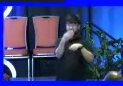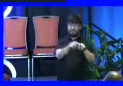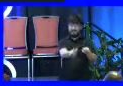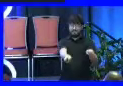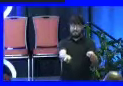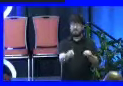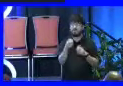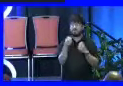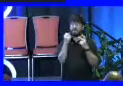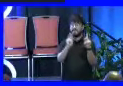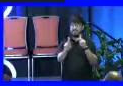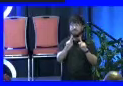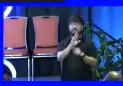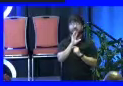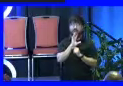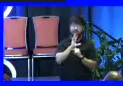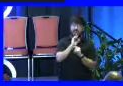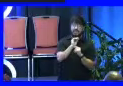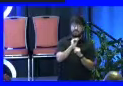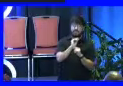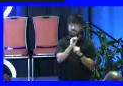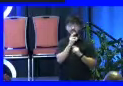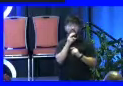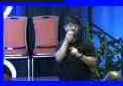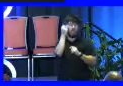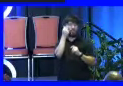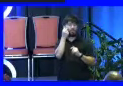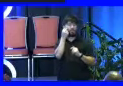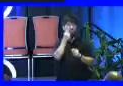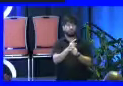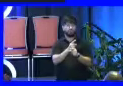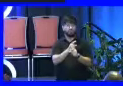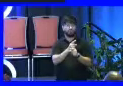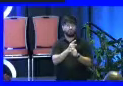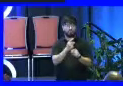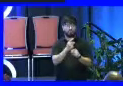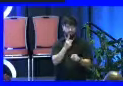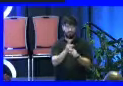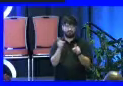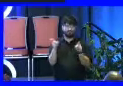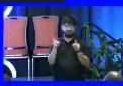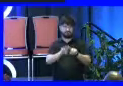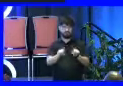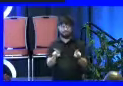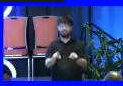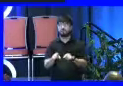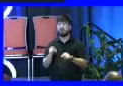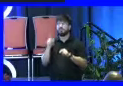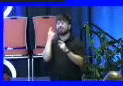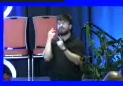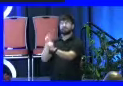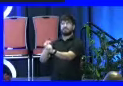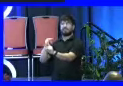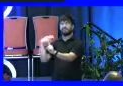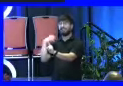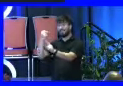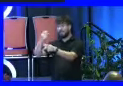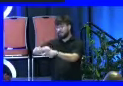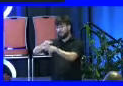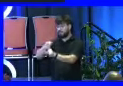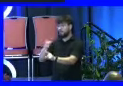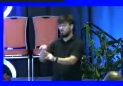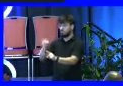lot of people 50 and older. So I think from the healthcare side of things,